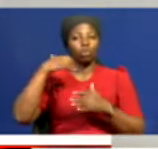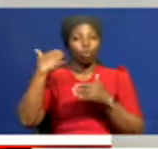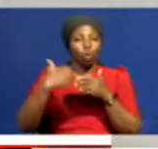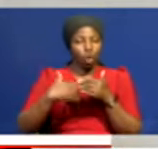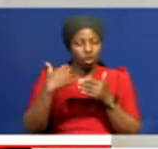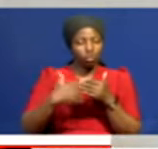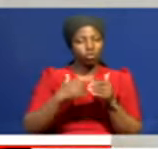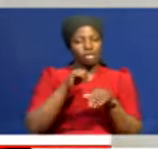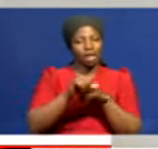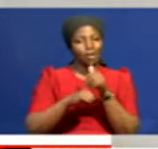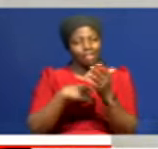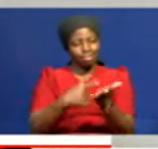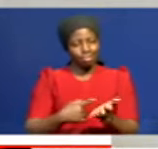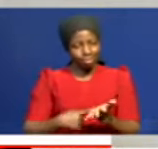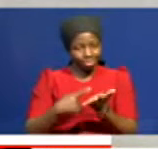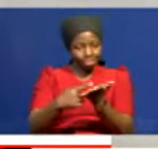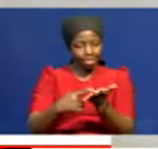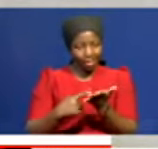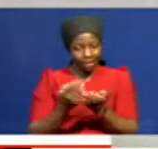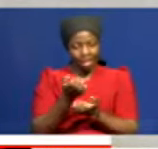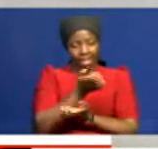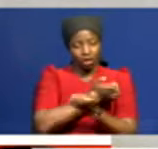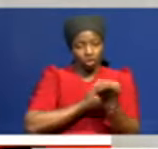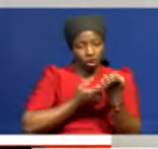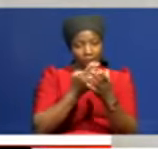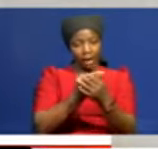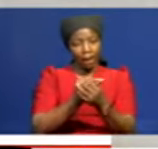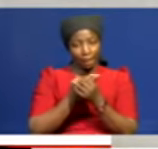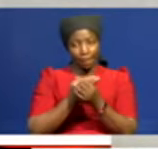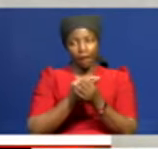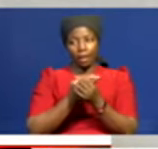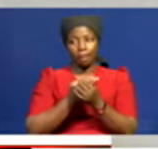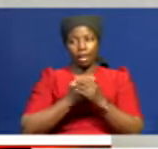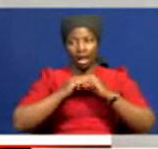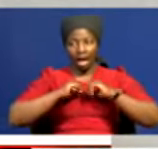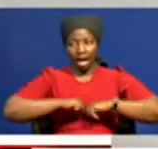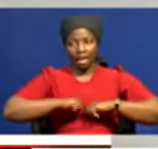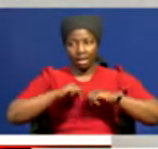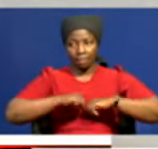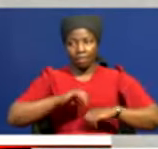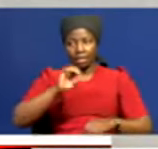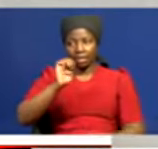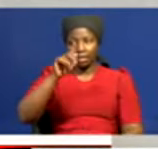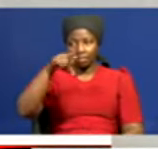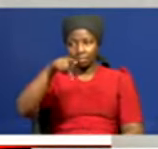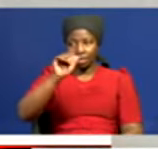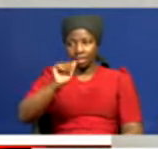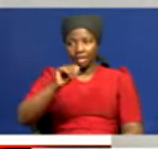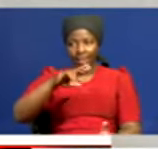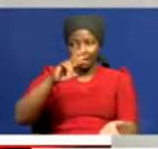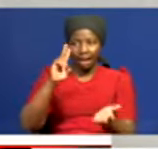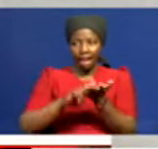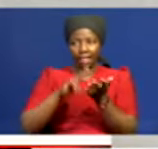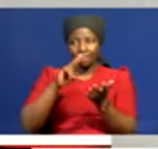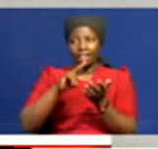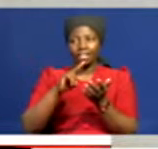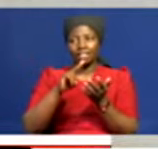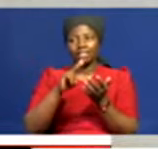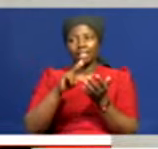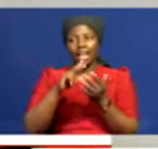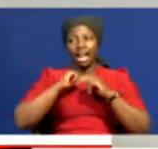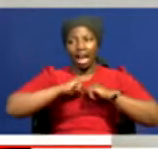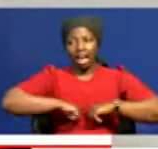the negotiations of the Economic Partnership Agreement, EPA. The ratified agreement signed at State House